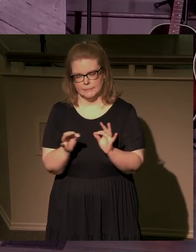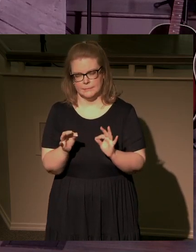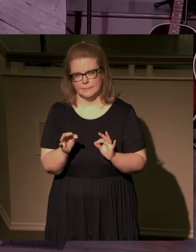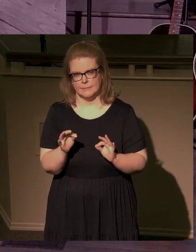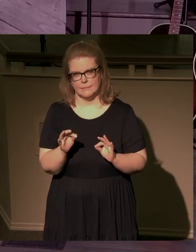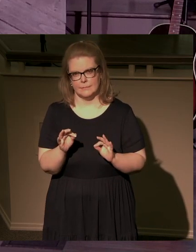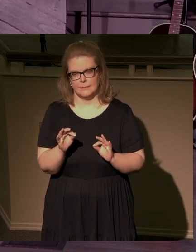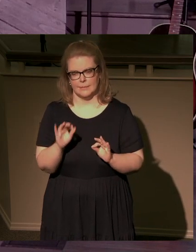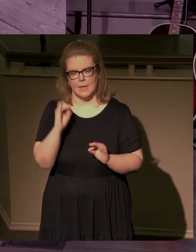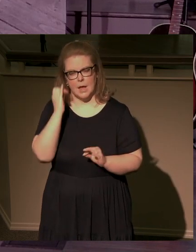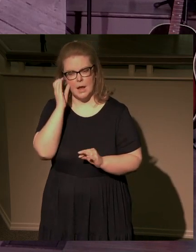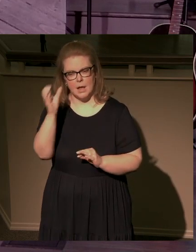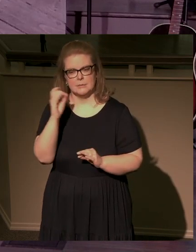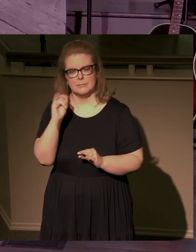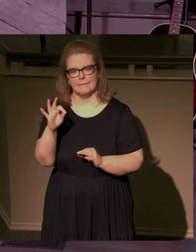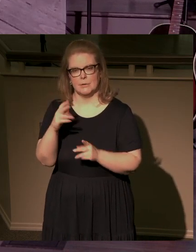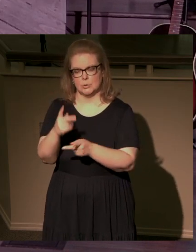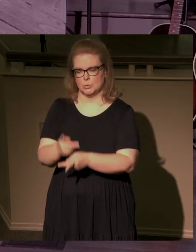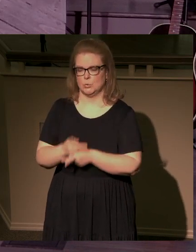these stewards.